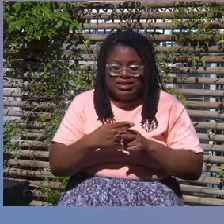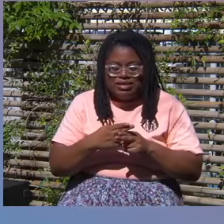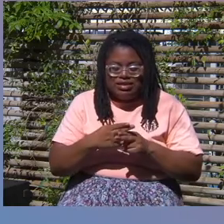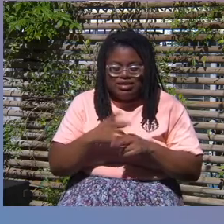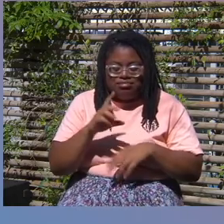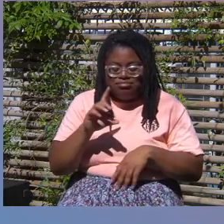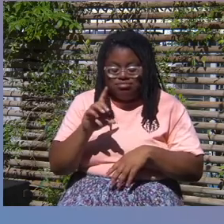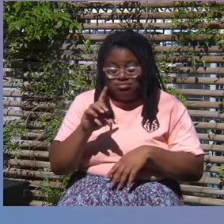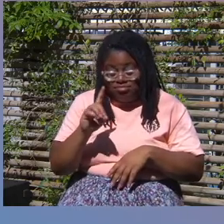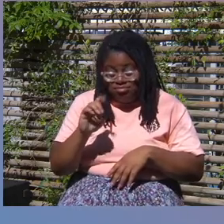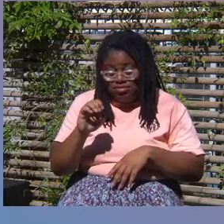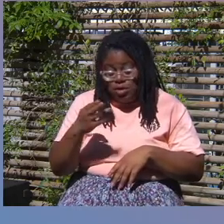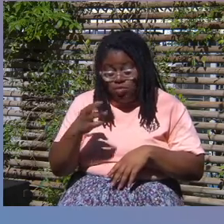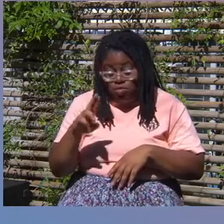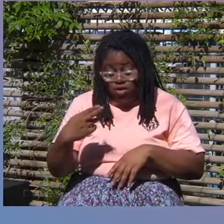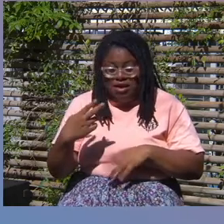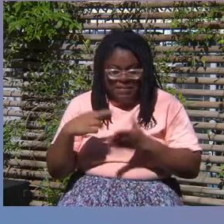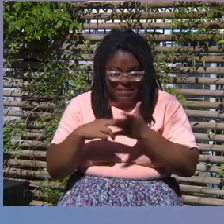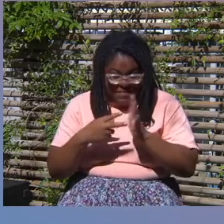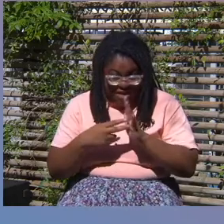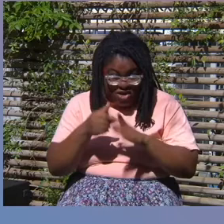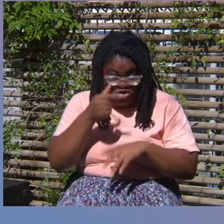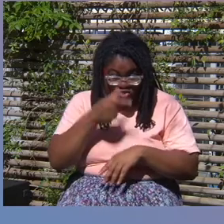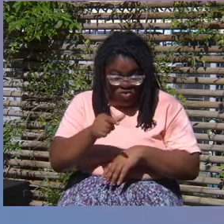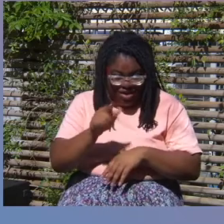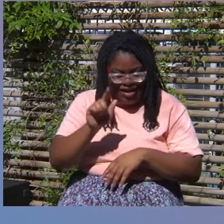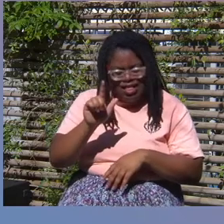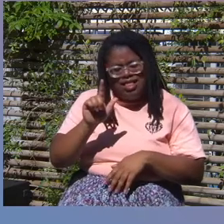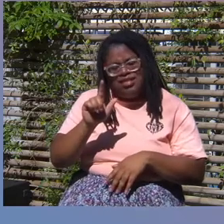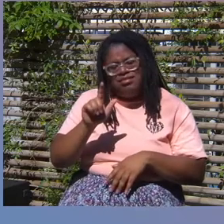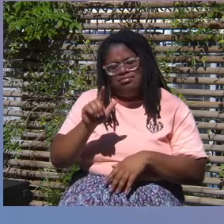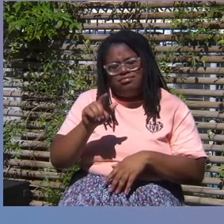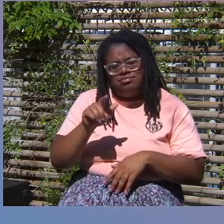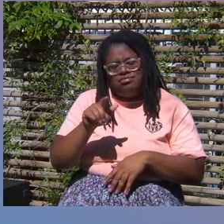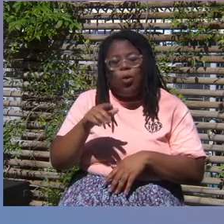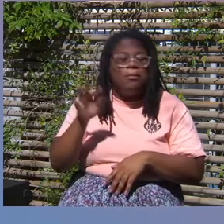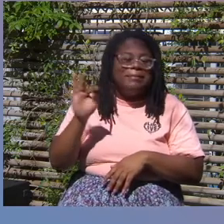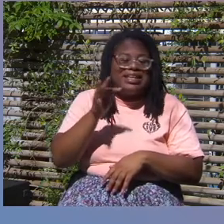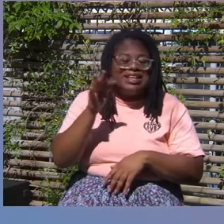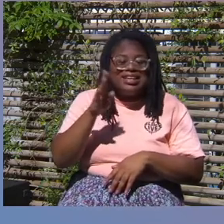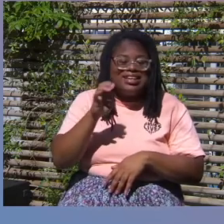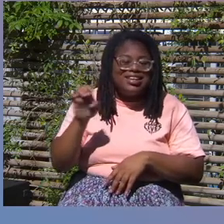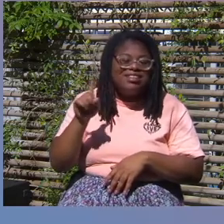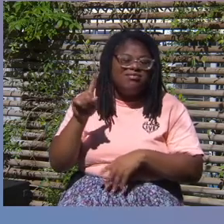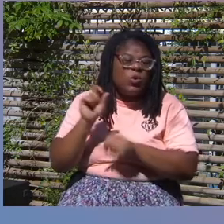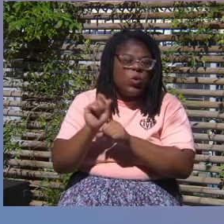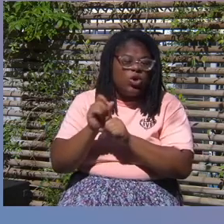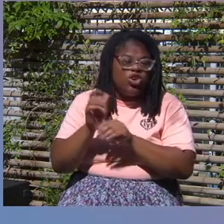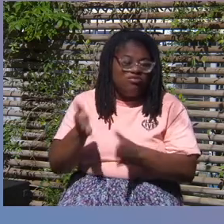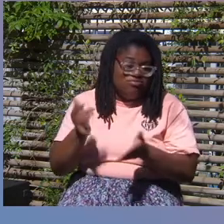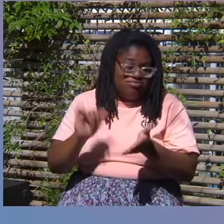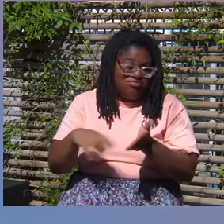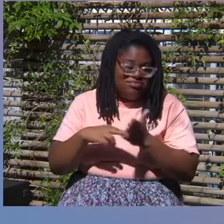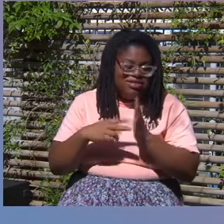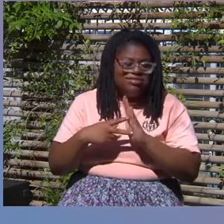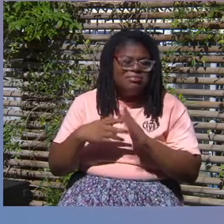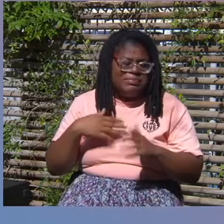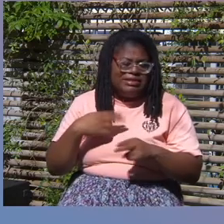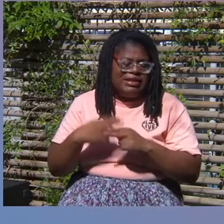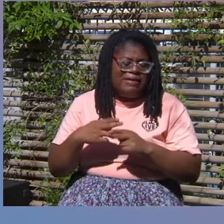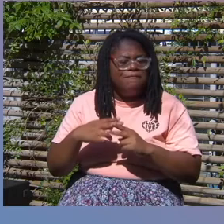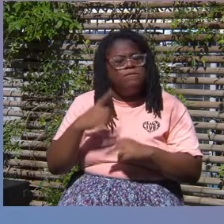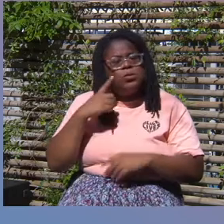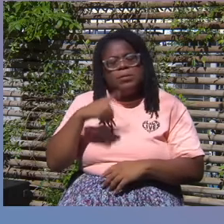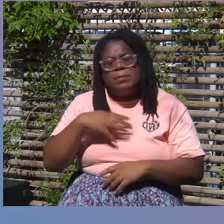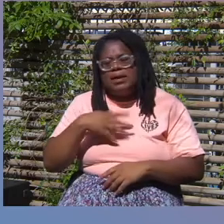Deborah, in Greek means little bee. And what are they? Workers. So I feel like, you know, from